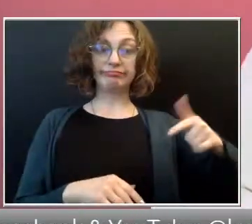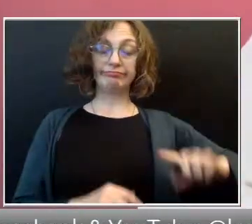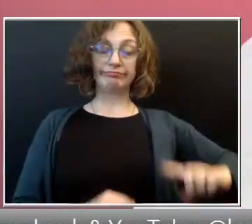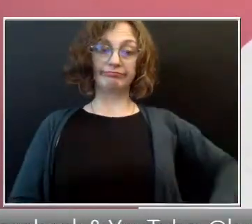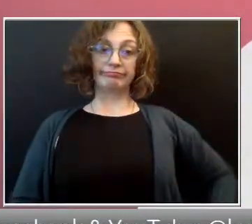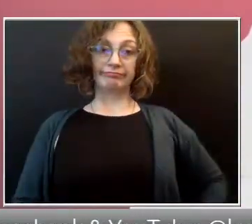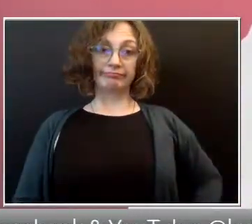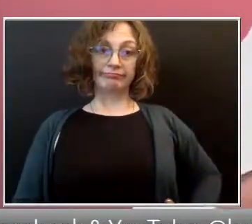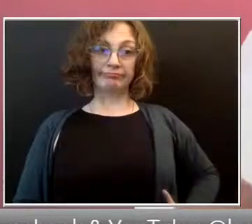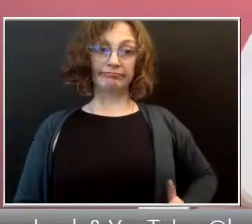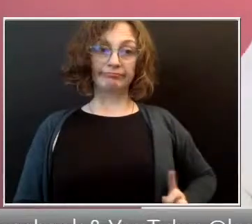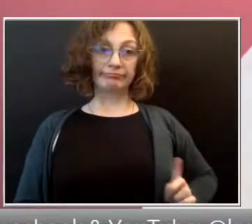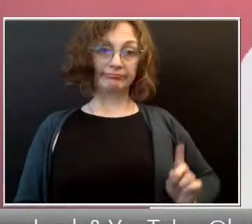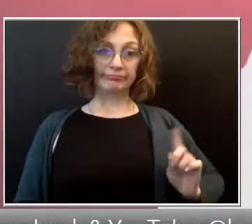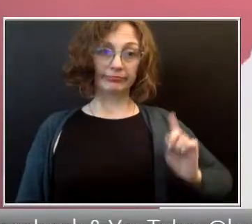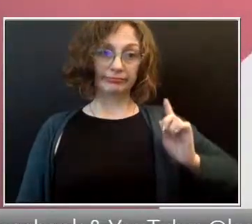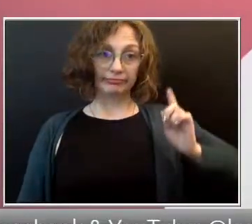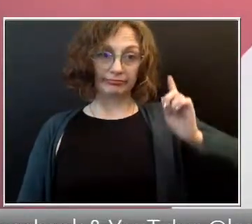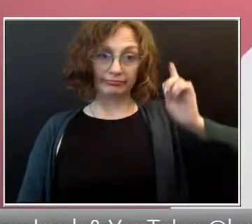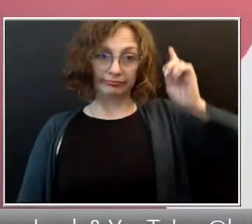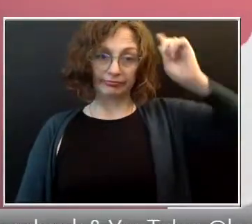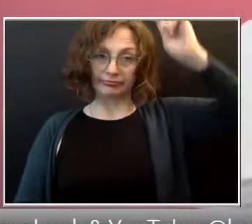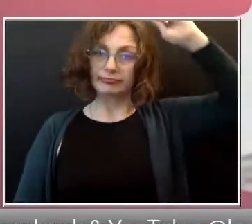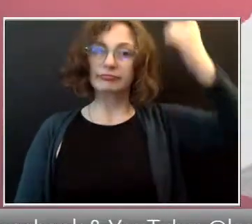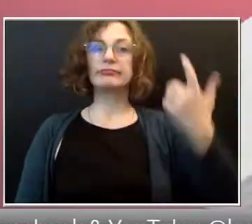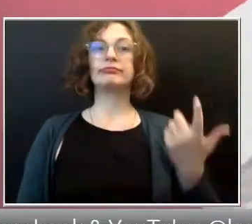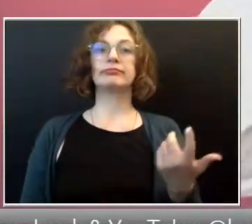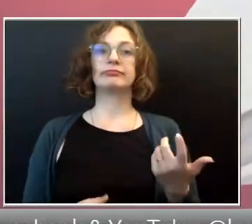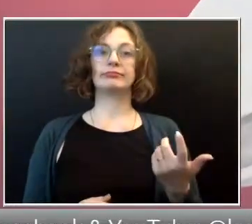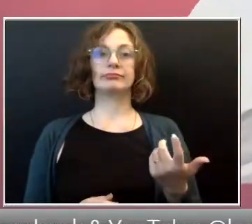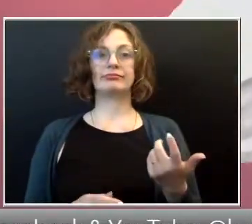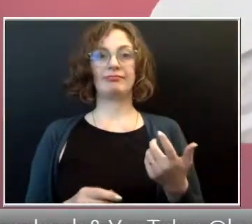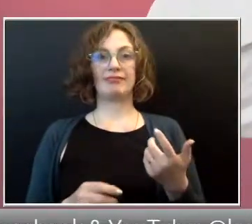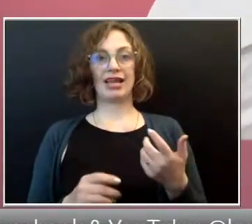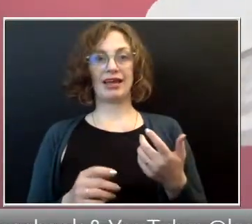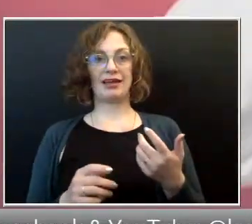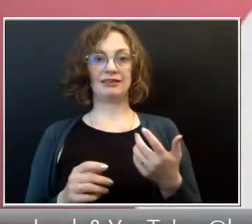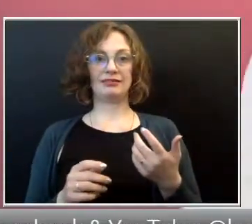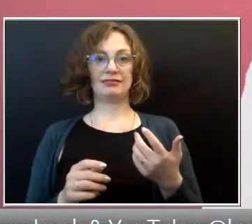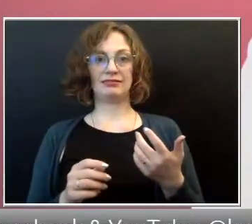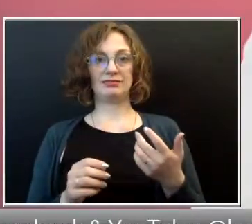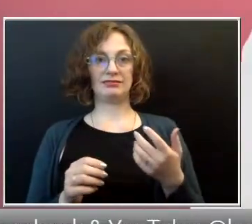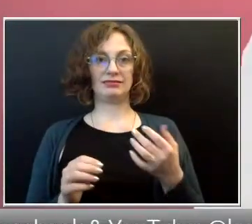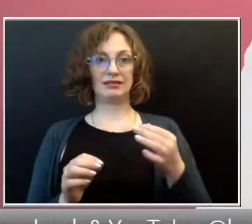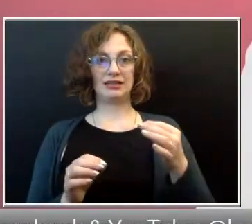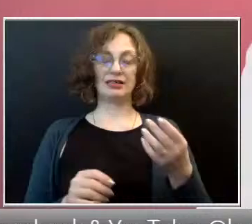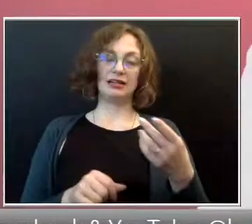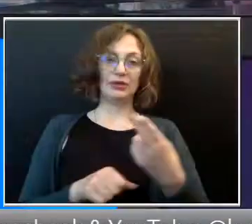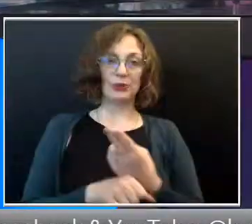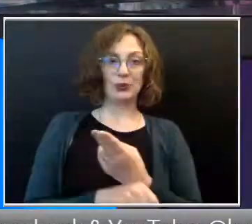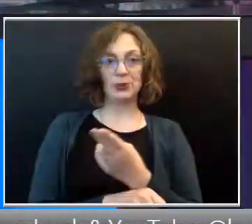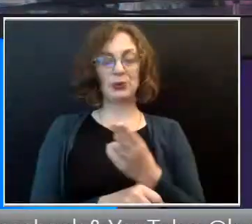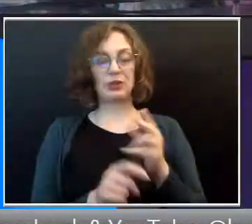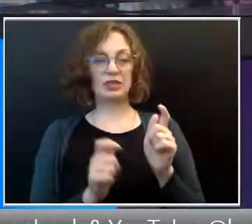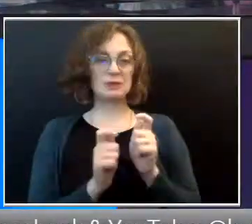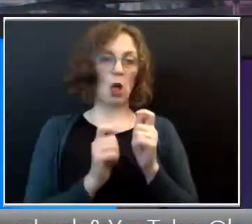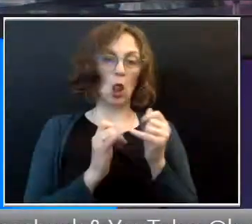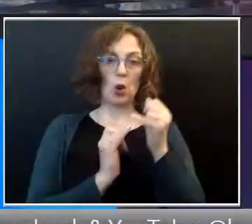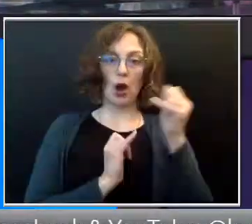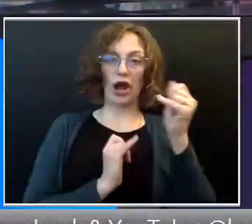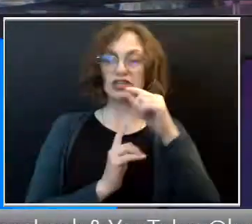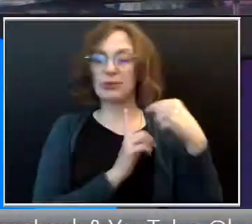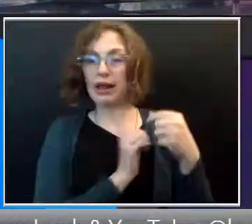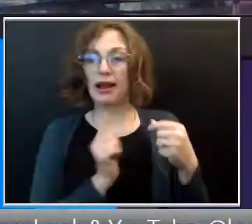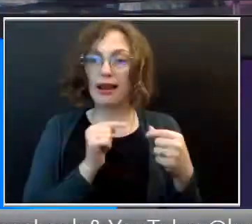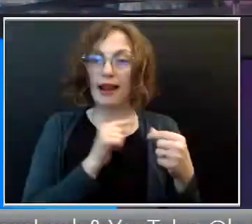I'm guiding these catheters over smaller wires around the turns and into the brain. Yeah. Doug, is